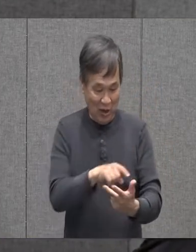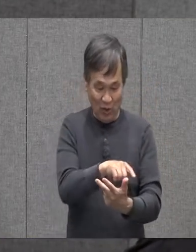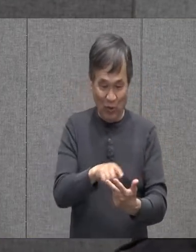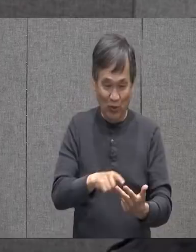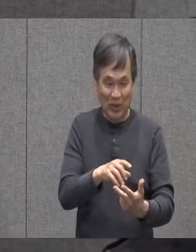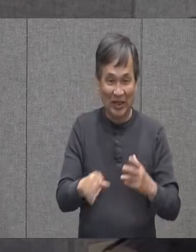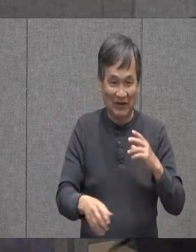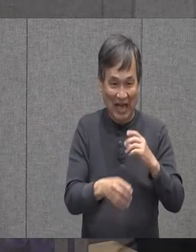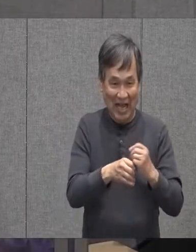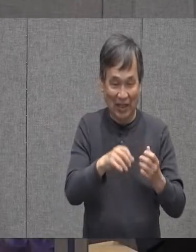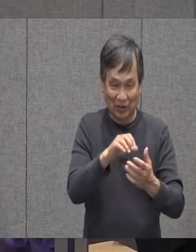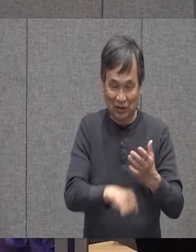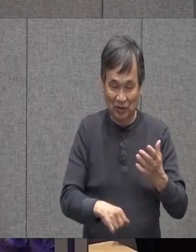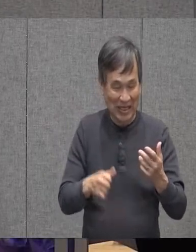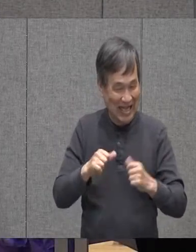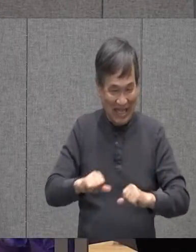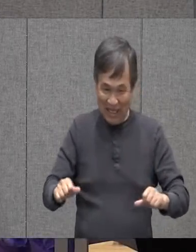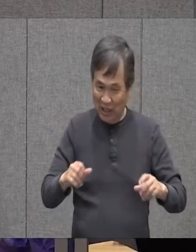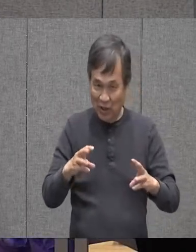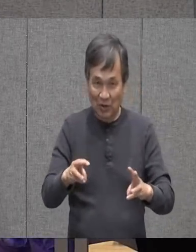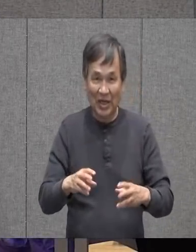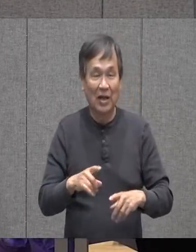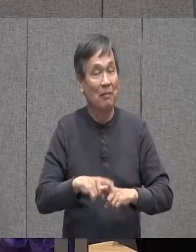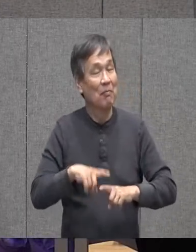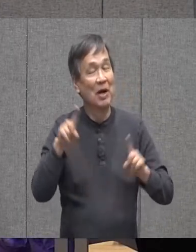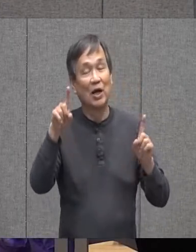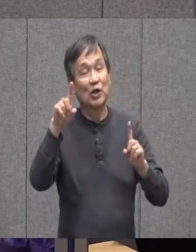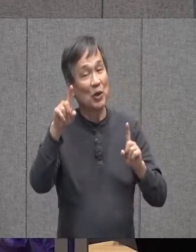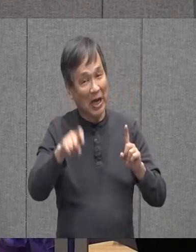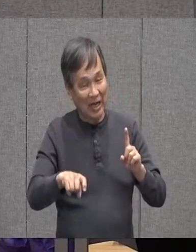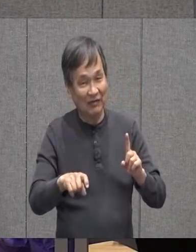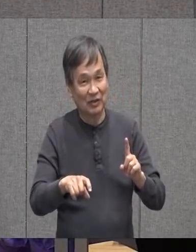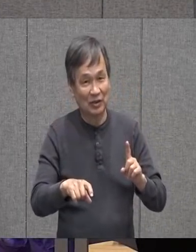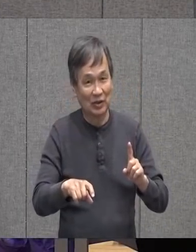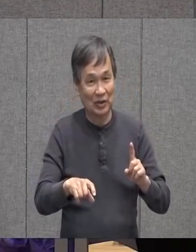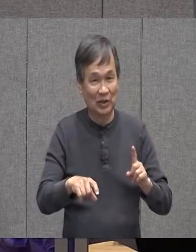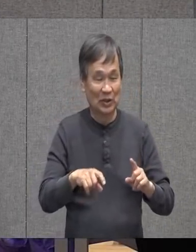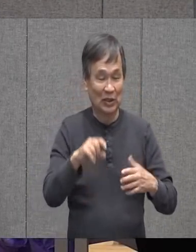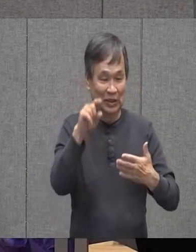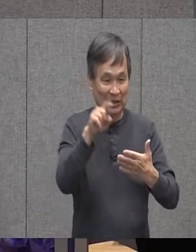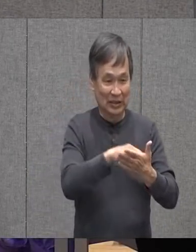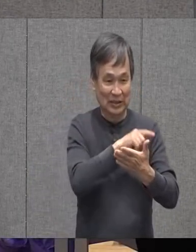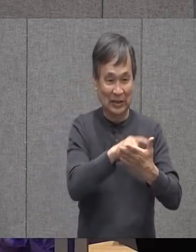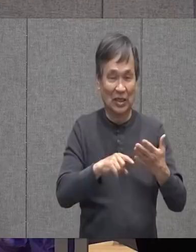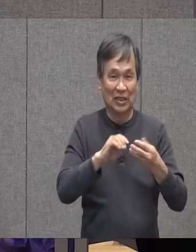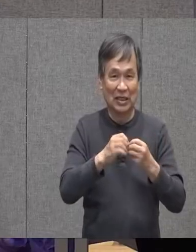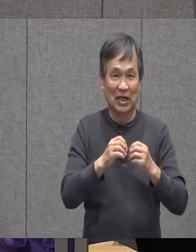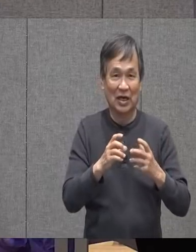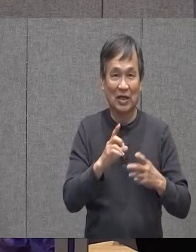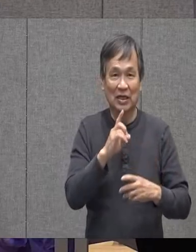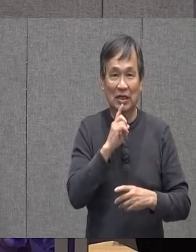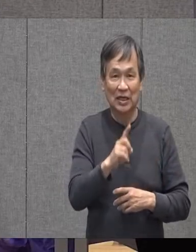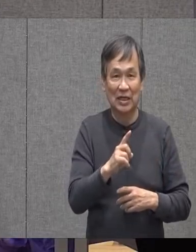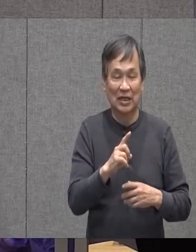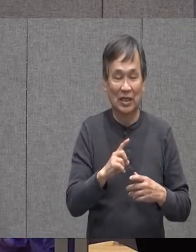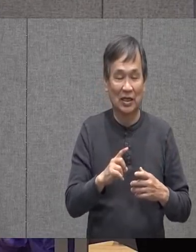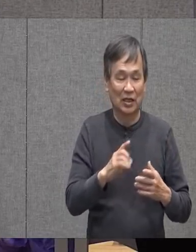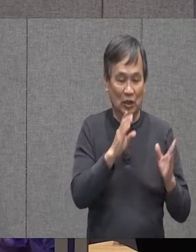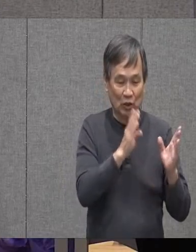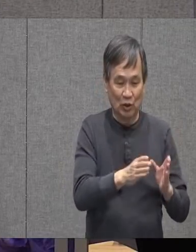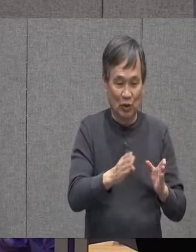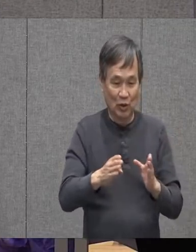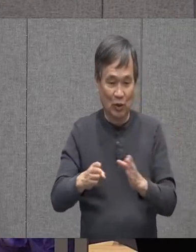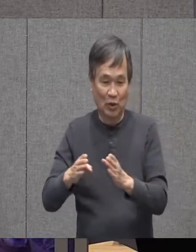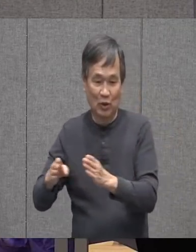those 3 dice in any way, but you have to be able to cross off those numbers in numerical order.